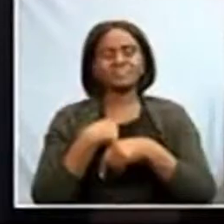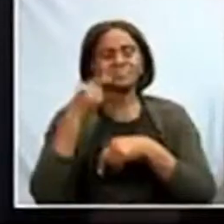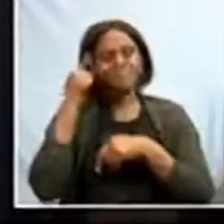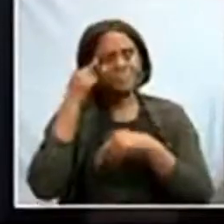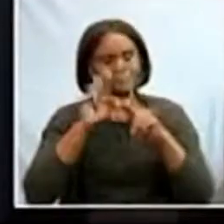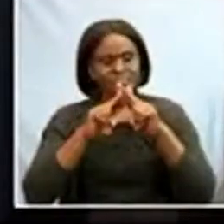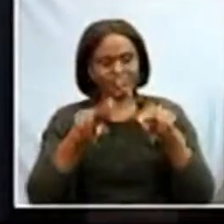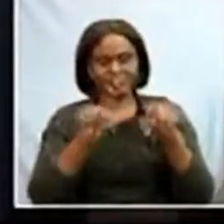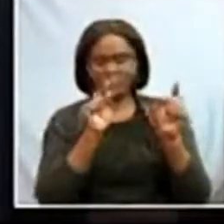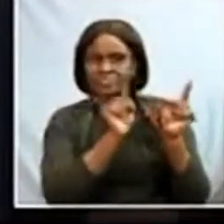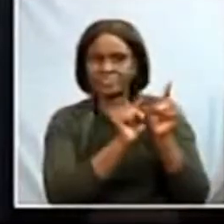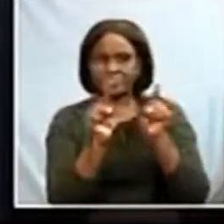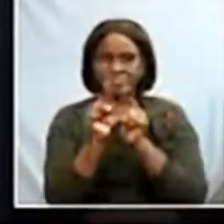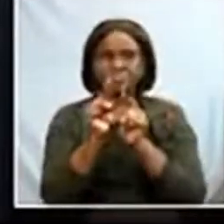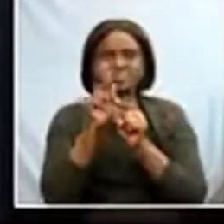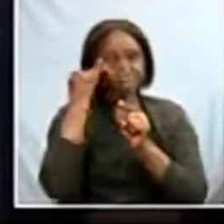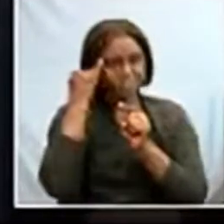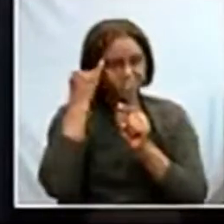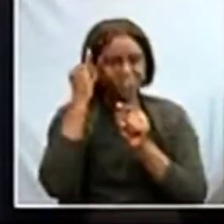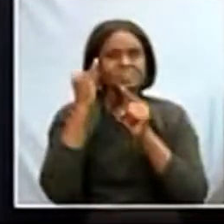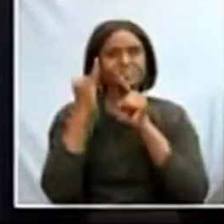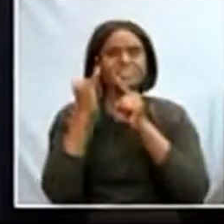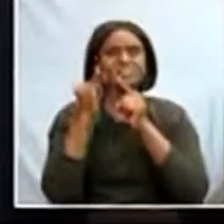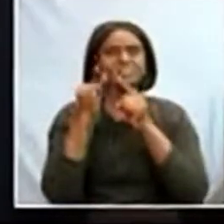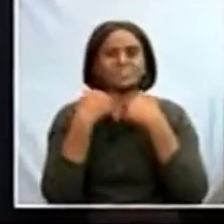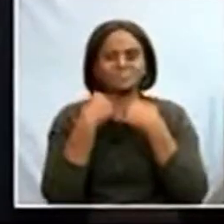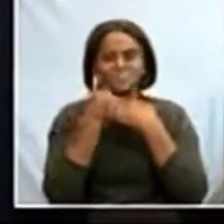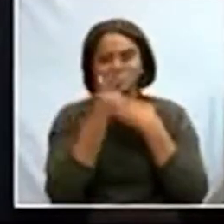Chair, also this notion of there